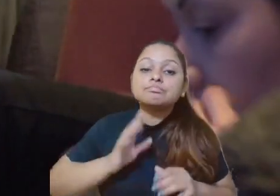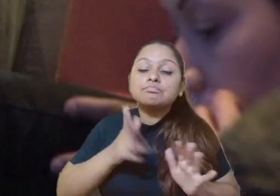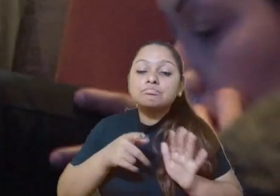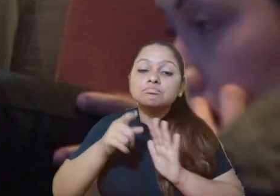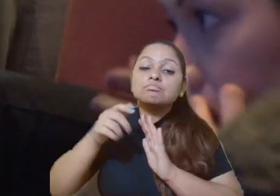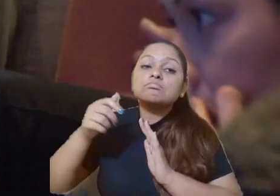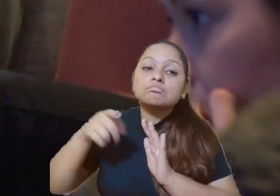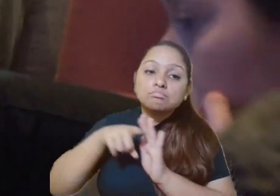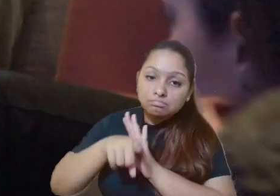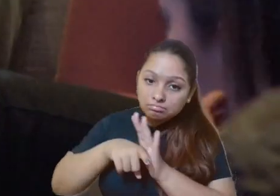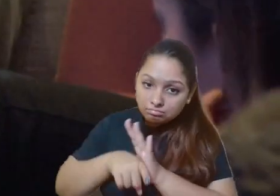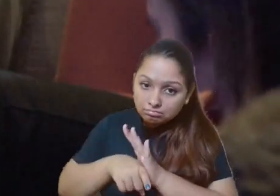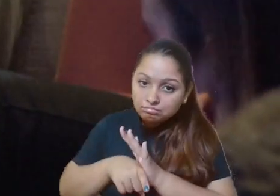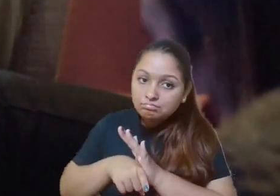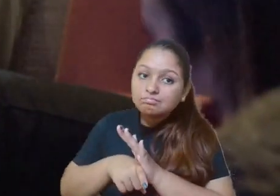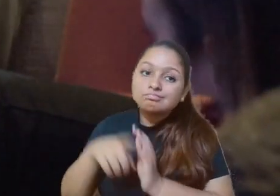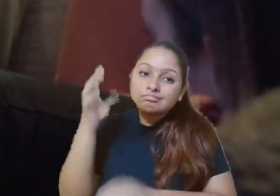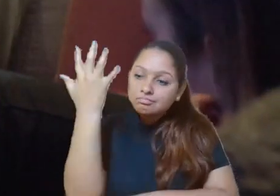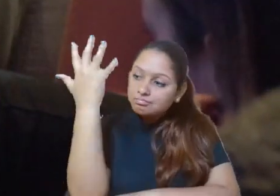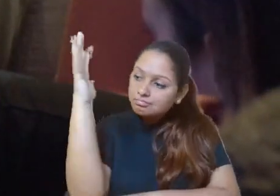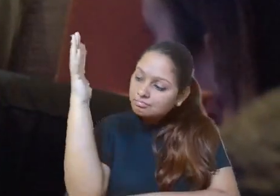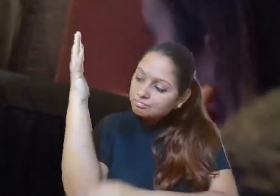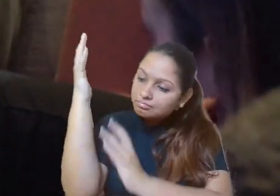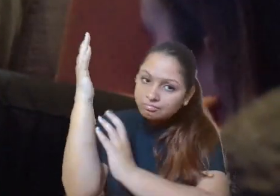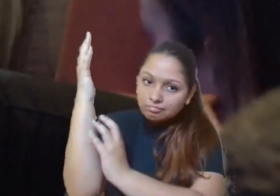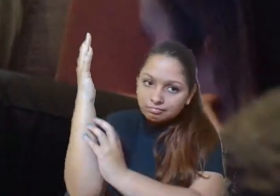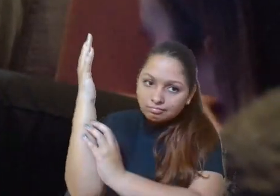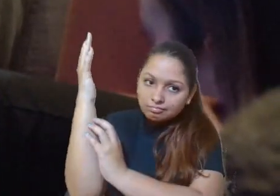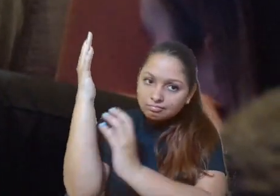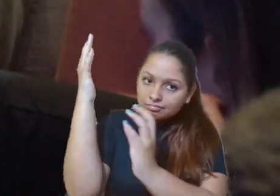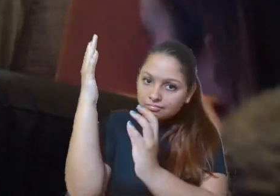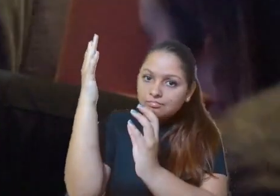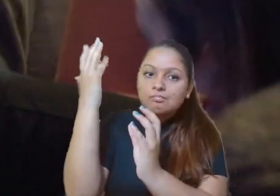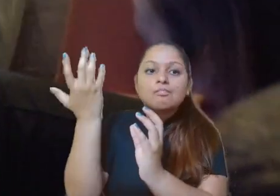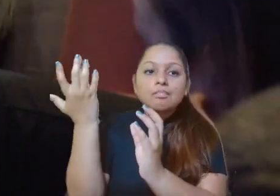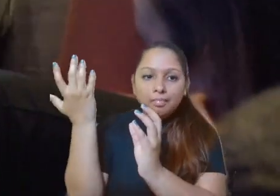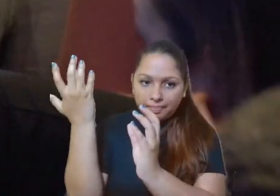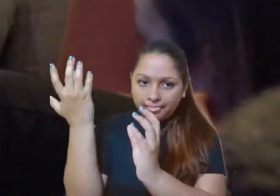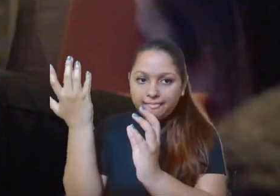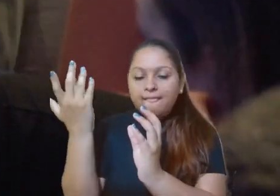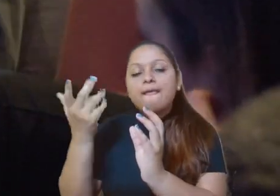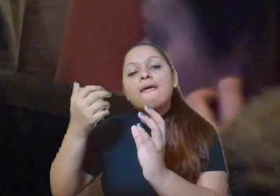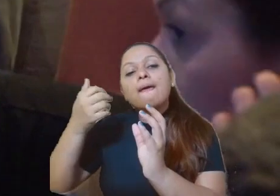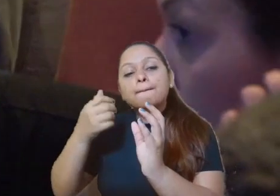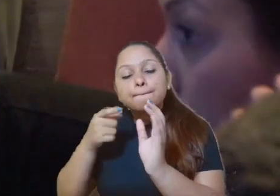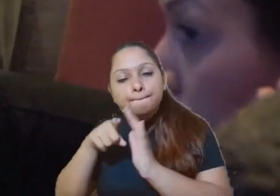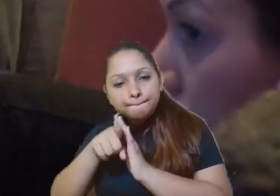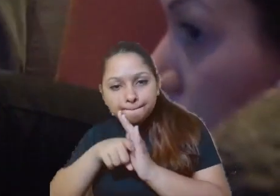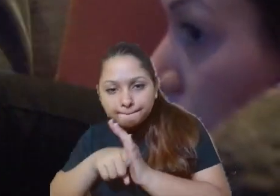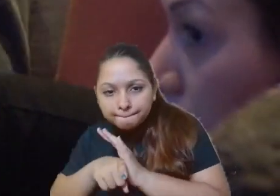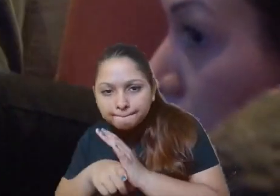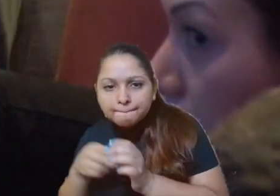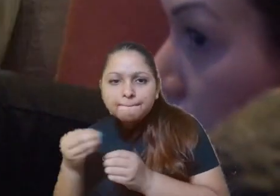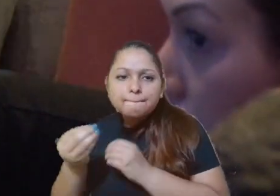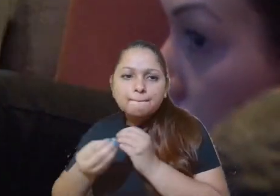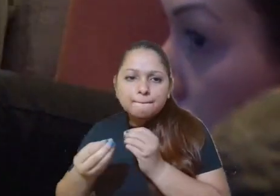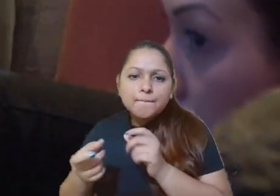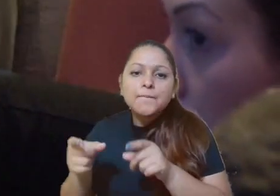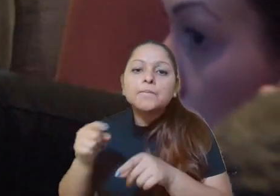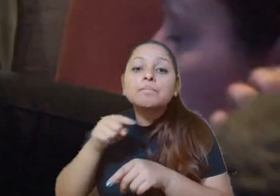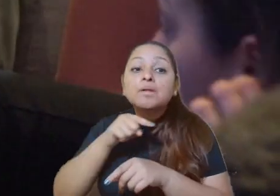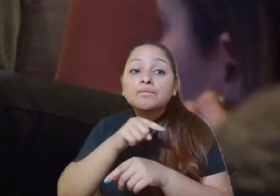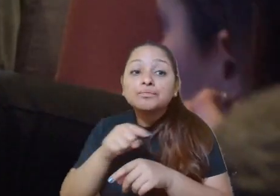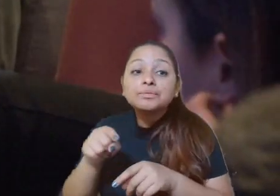recognition of some parts of the eucalypt for you, and I know that you have the problems about the leaves are breaking. We need to make holes